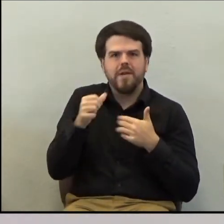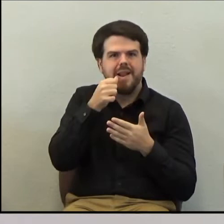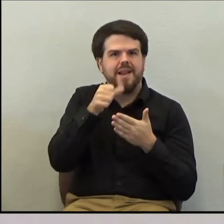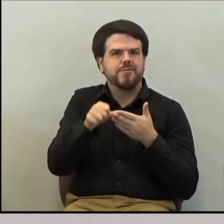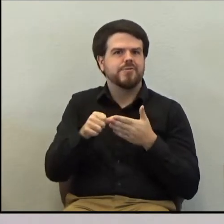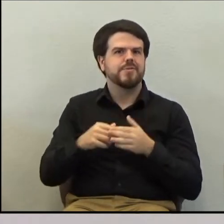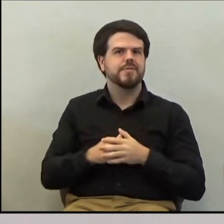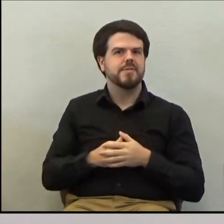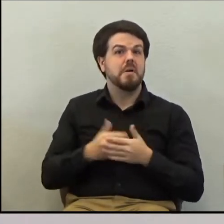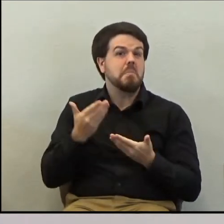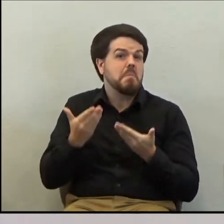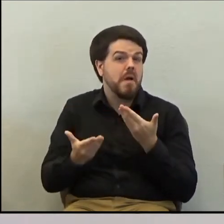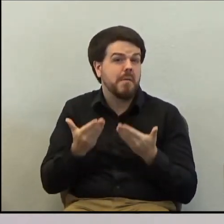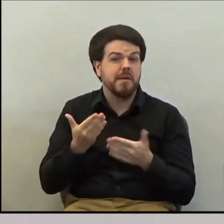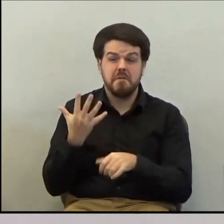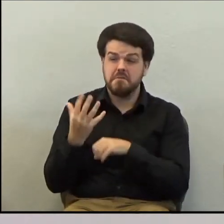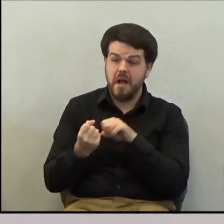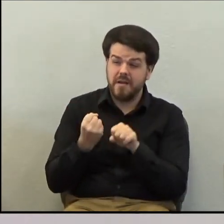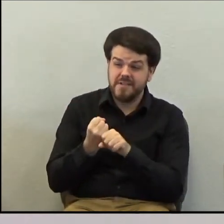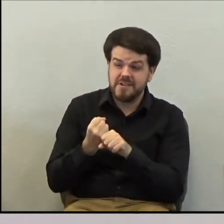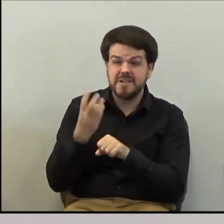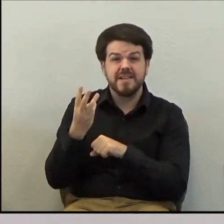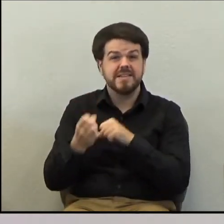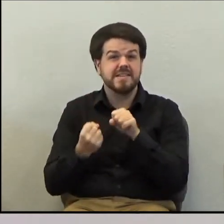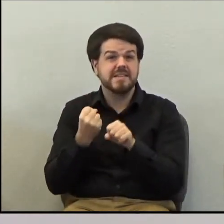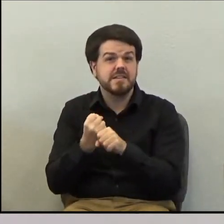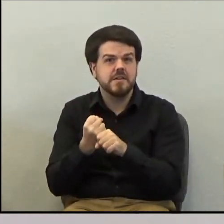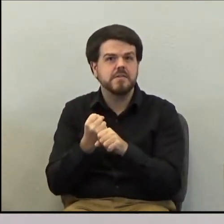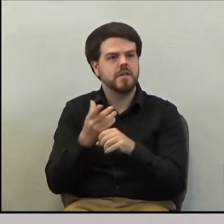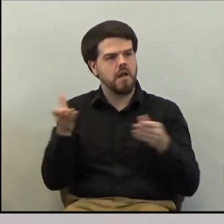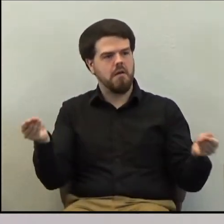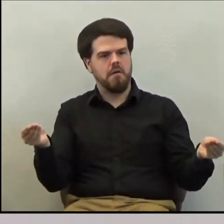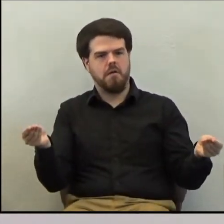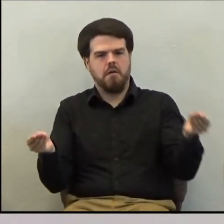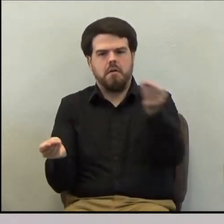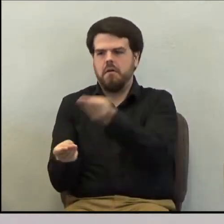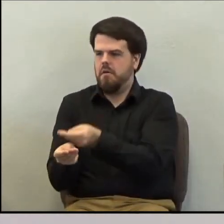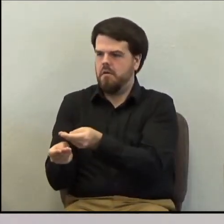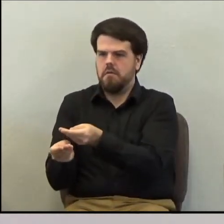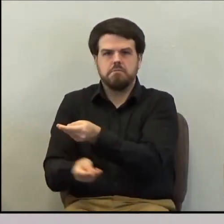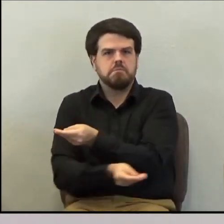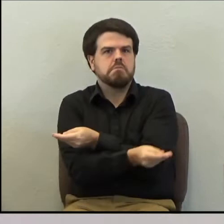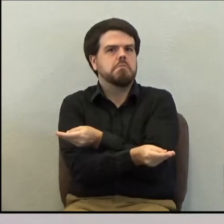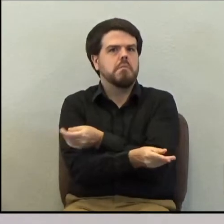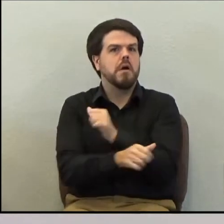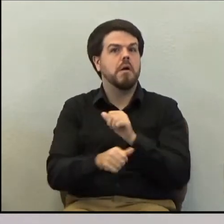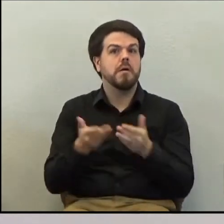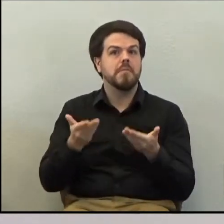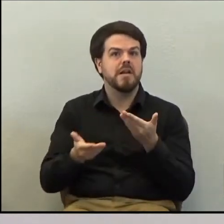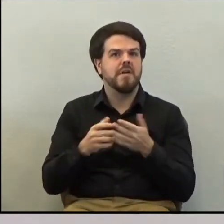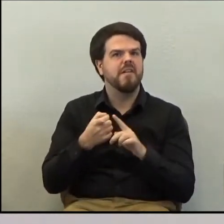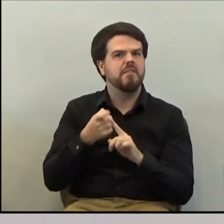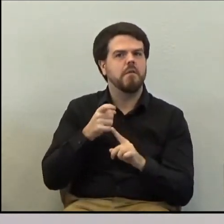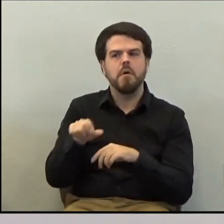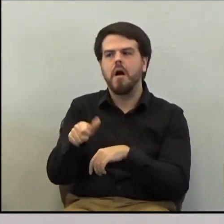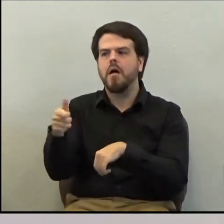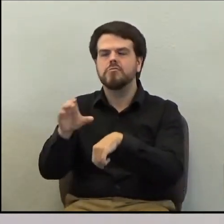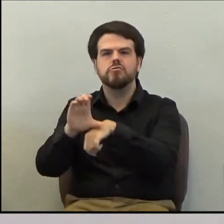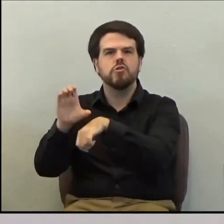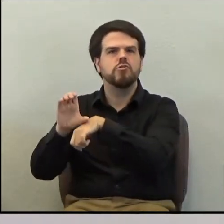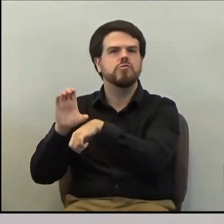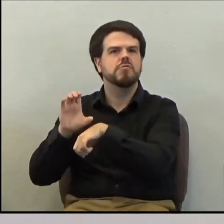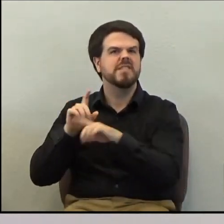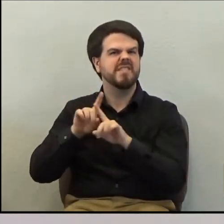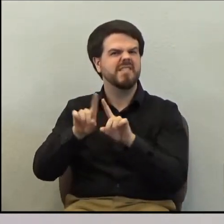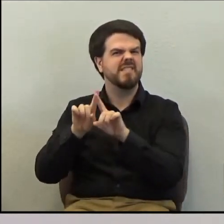maybe 5 or 6 years later, they would get the one from the Philippians. And then they would get another one from the Ephesians. And as